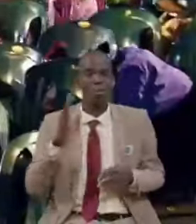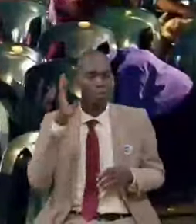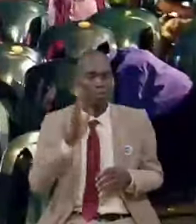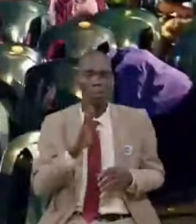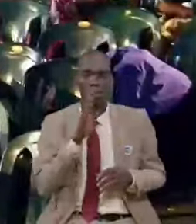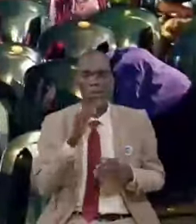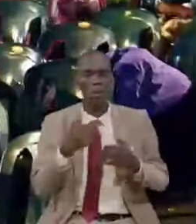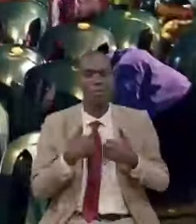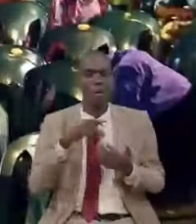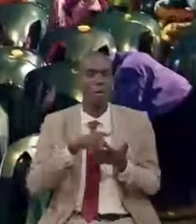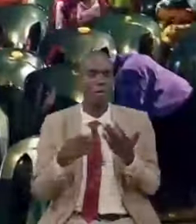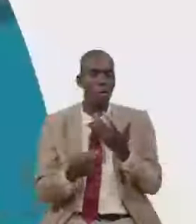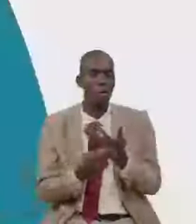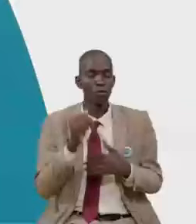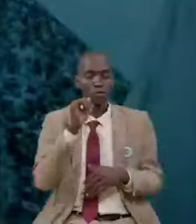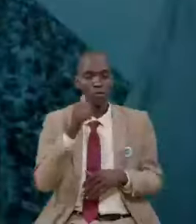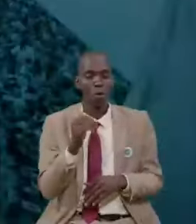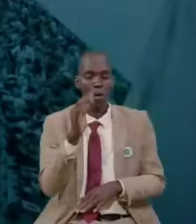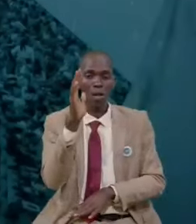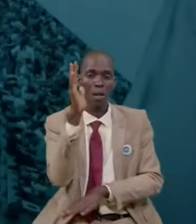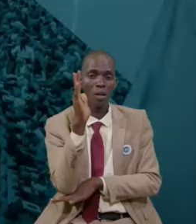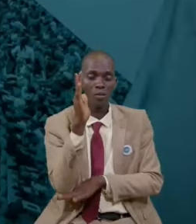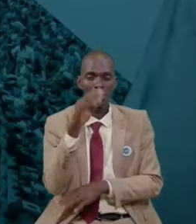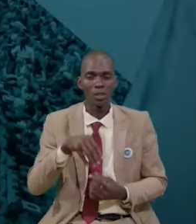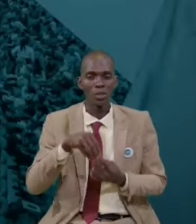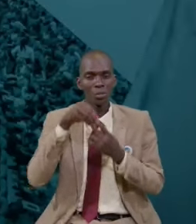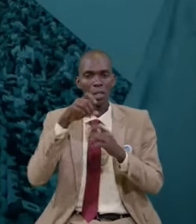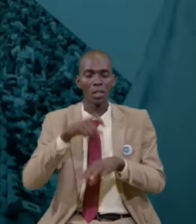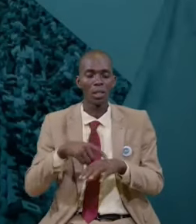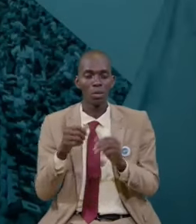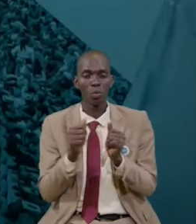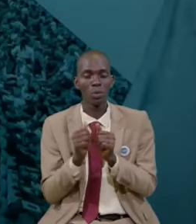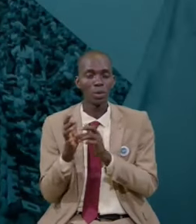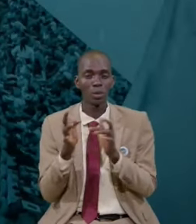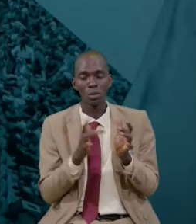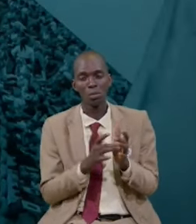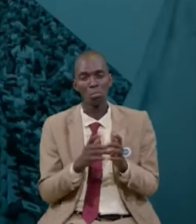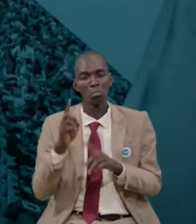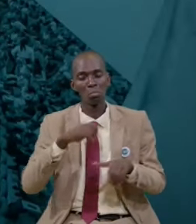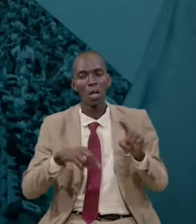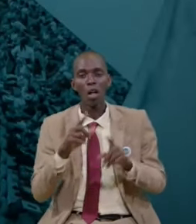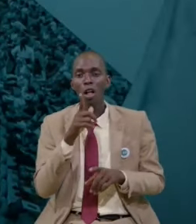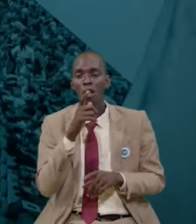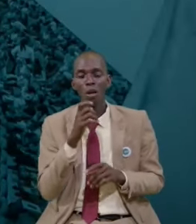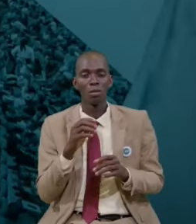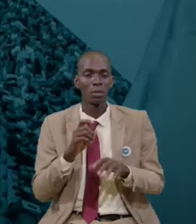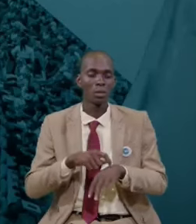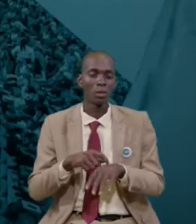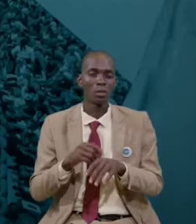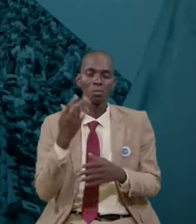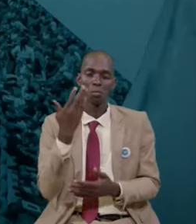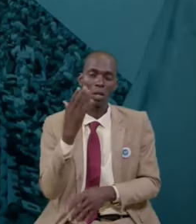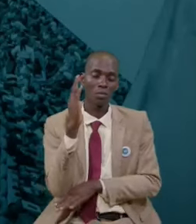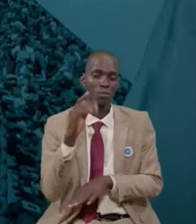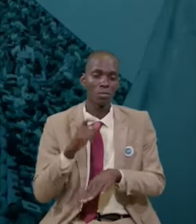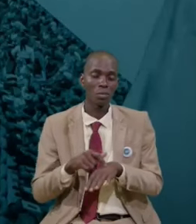by 3 p.m. tomorrow. Lunch hour with Jesus under